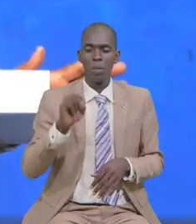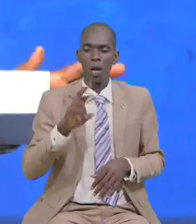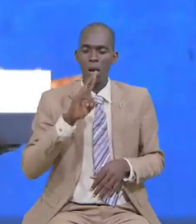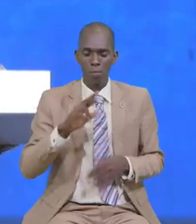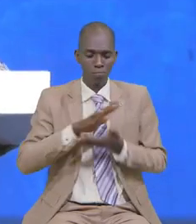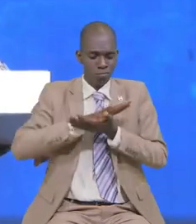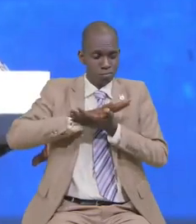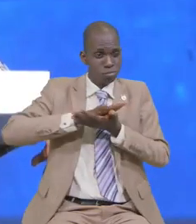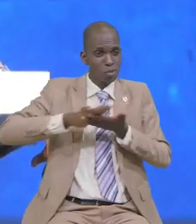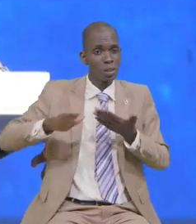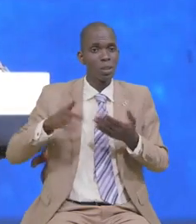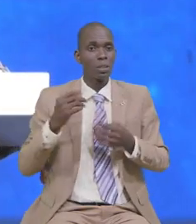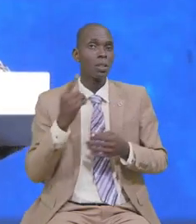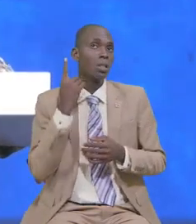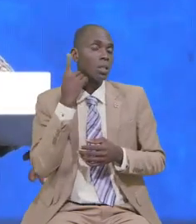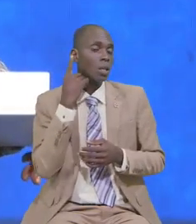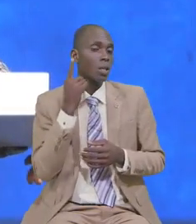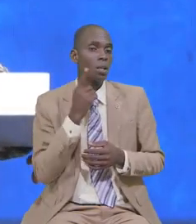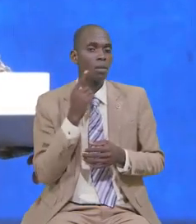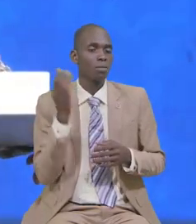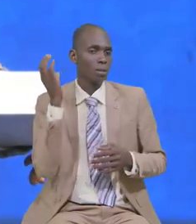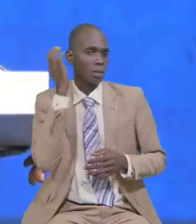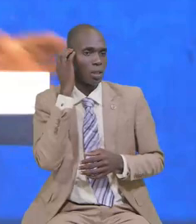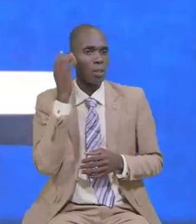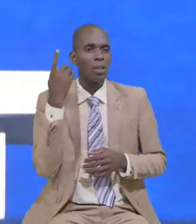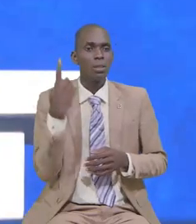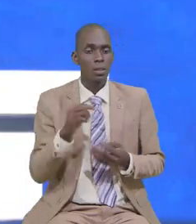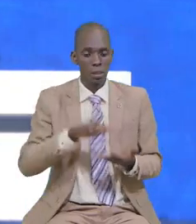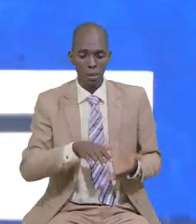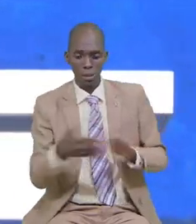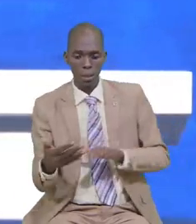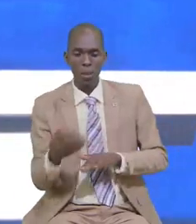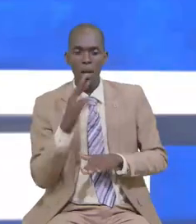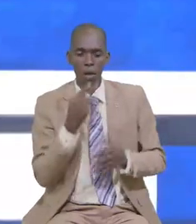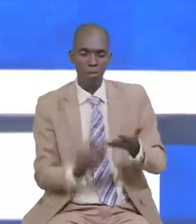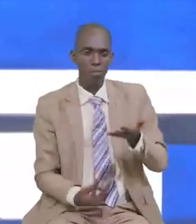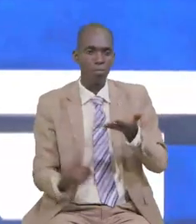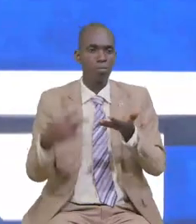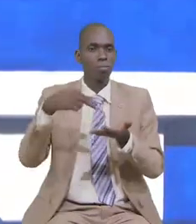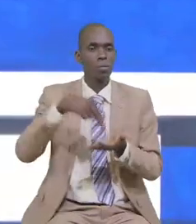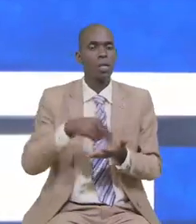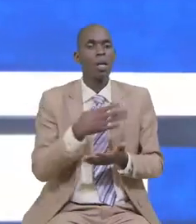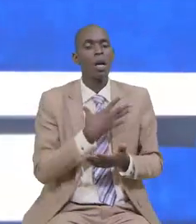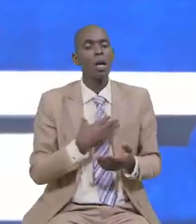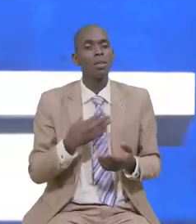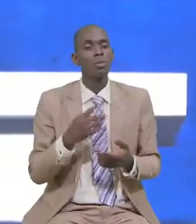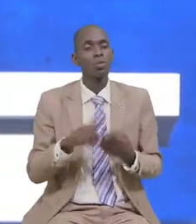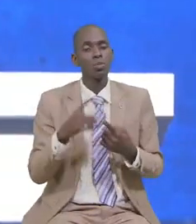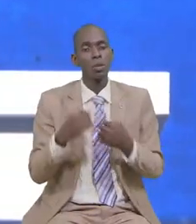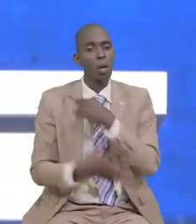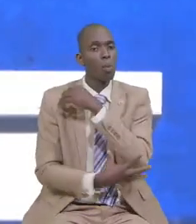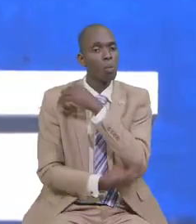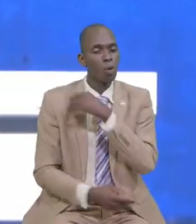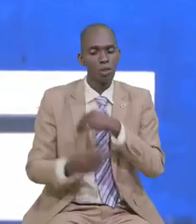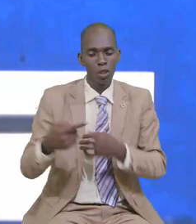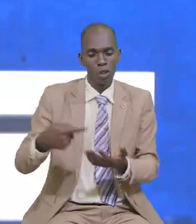the deaf hear, the dead are raised, and to the poor the gospel,